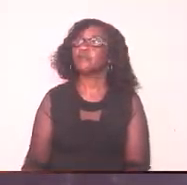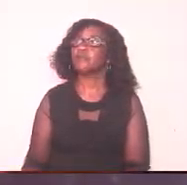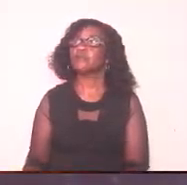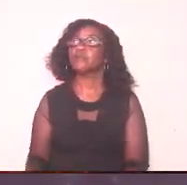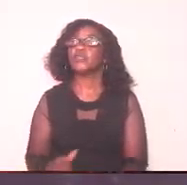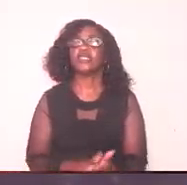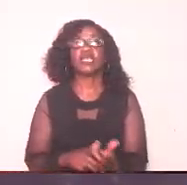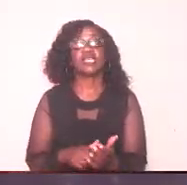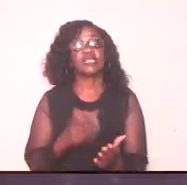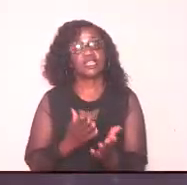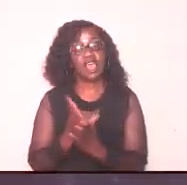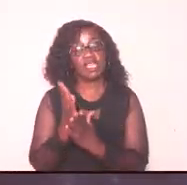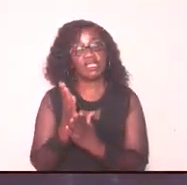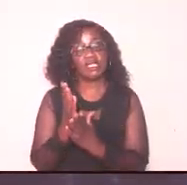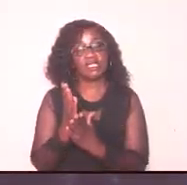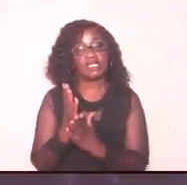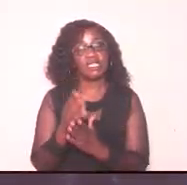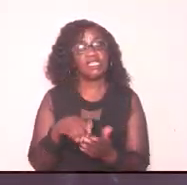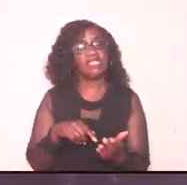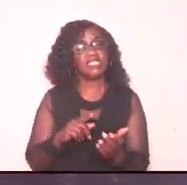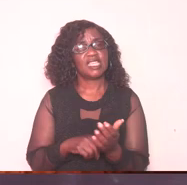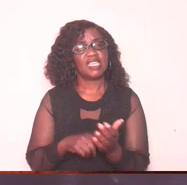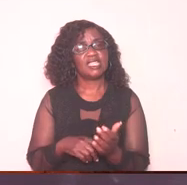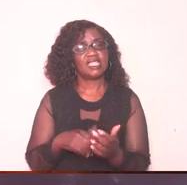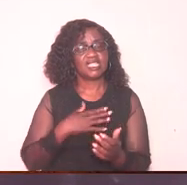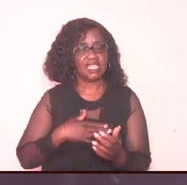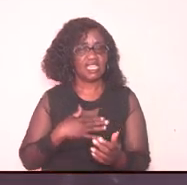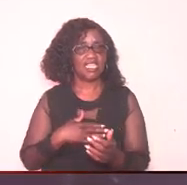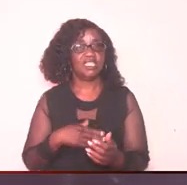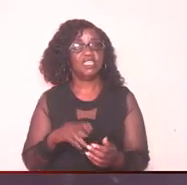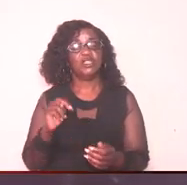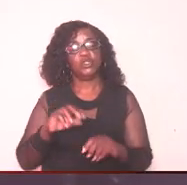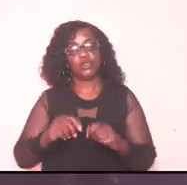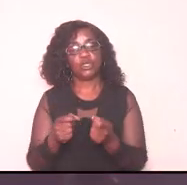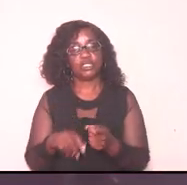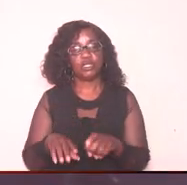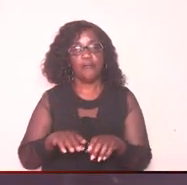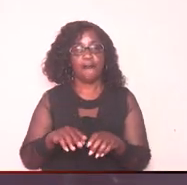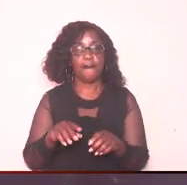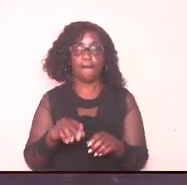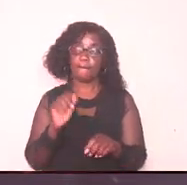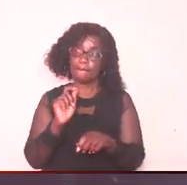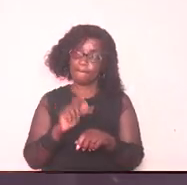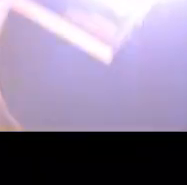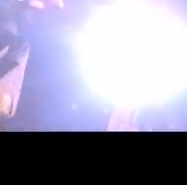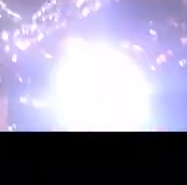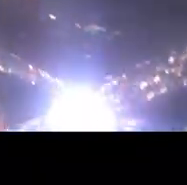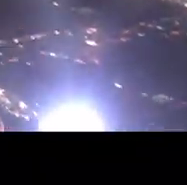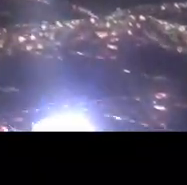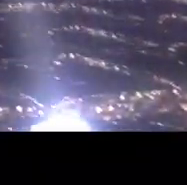Sex is a right, sex is a need. At this point, we will be taking a short break. Stay tuned and we'll be back with